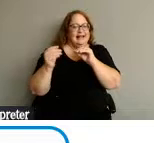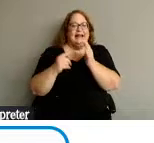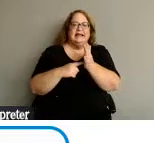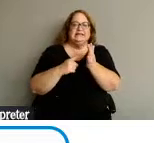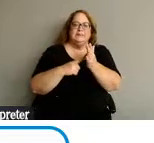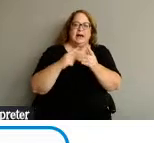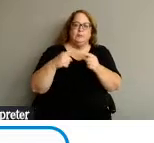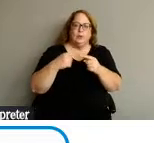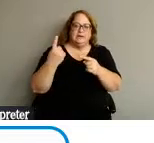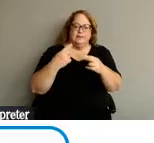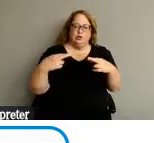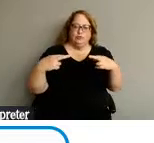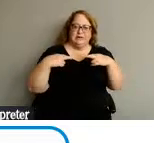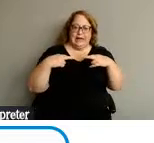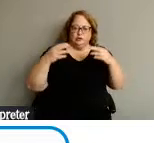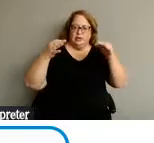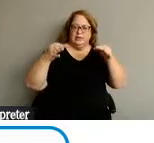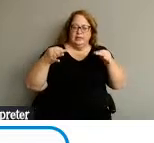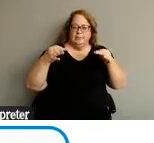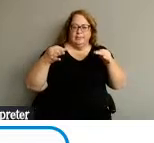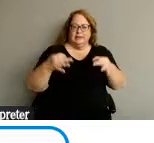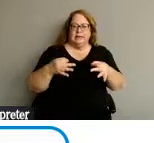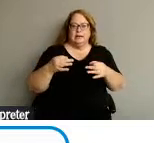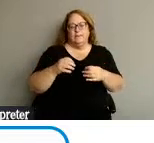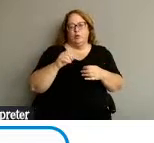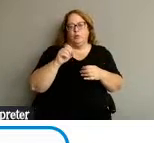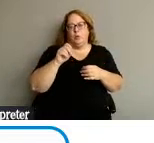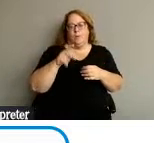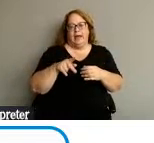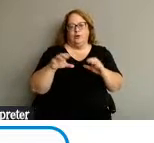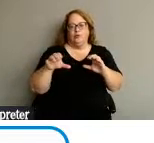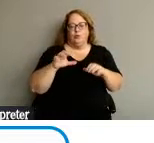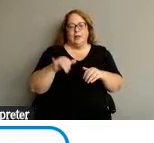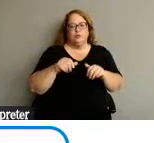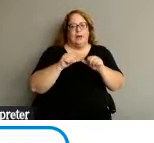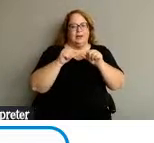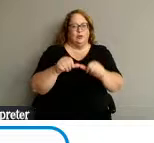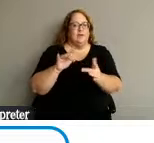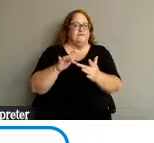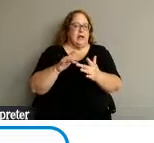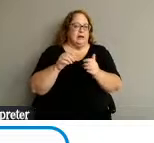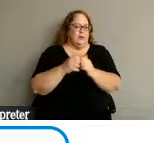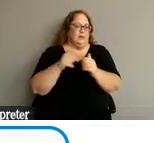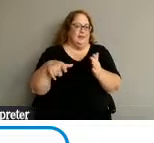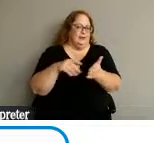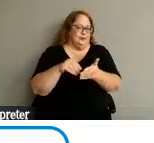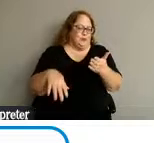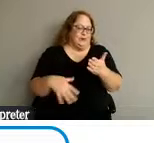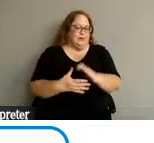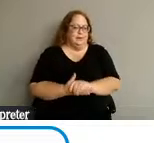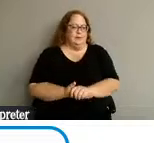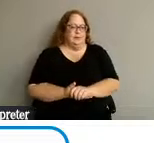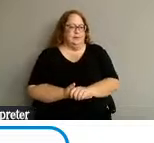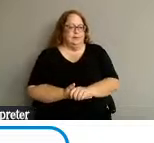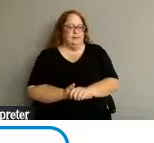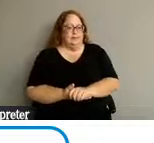sometimes when someone retires, they may decide, I'll go and do that just so I can stay in contact with children. Yeah.